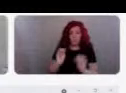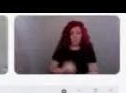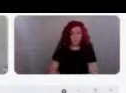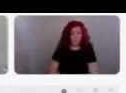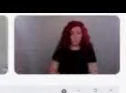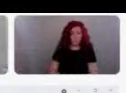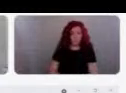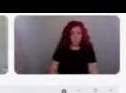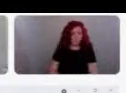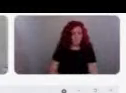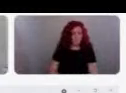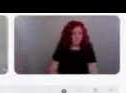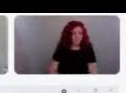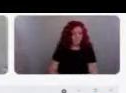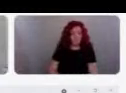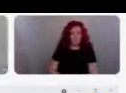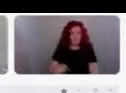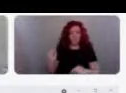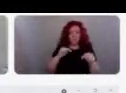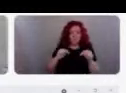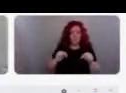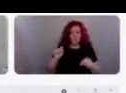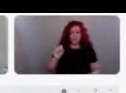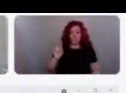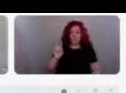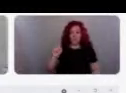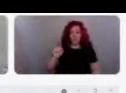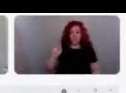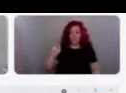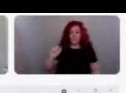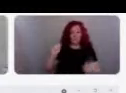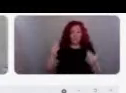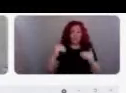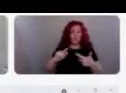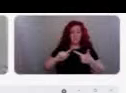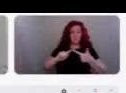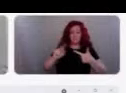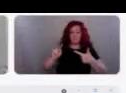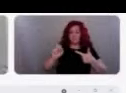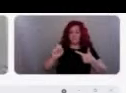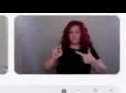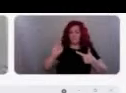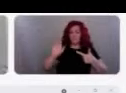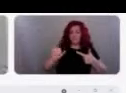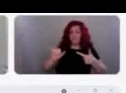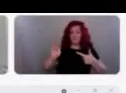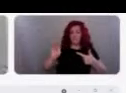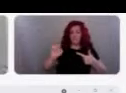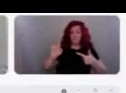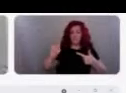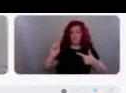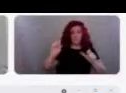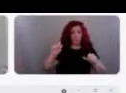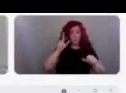okay we'll come back to suzanne our next speaker is nancy bartow auntie can you hear us